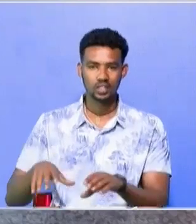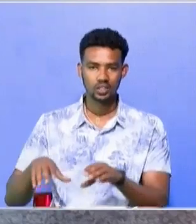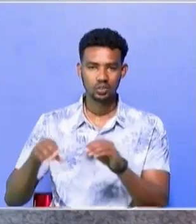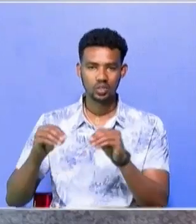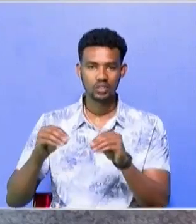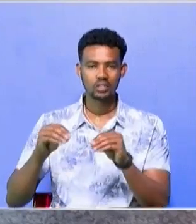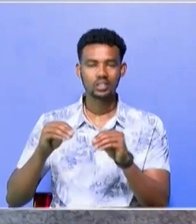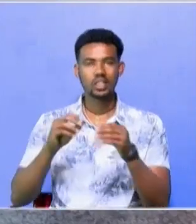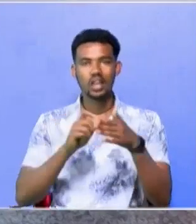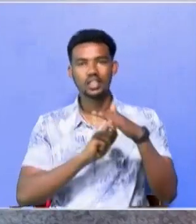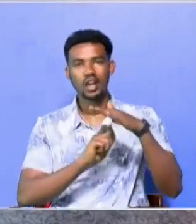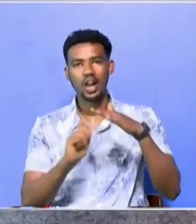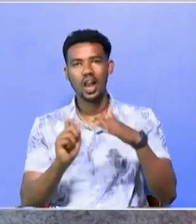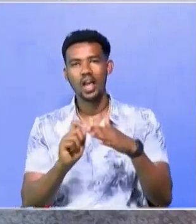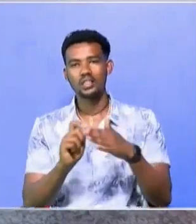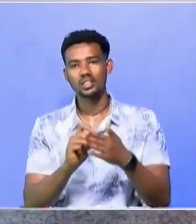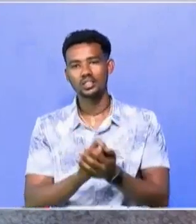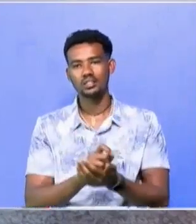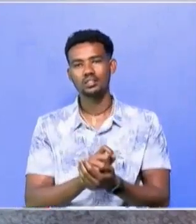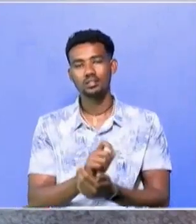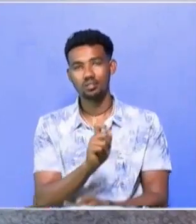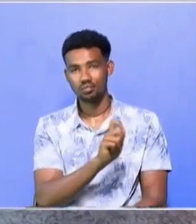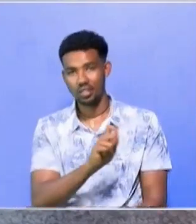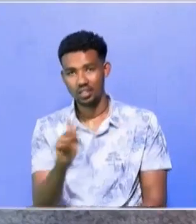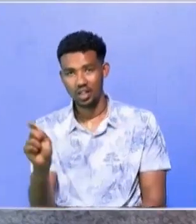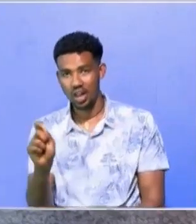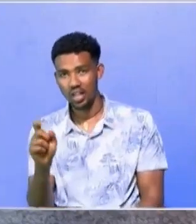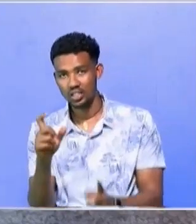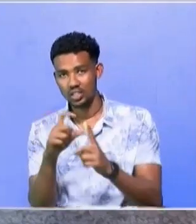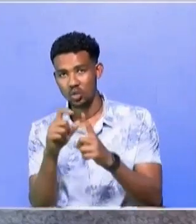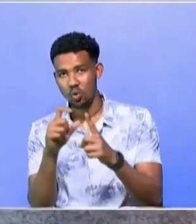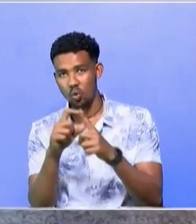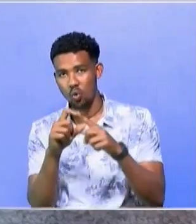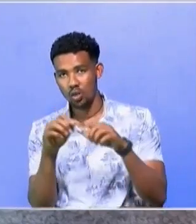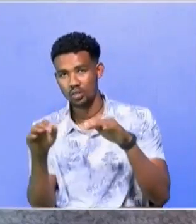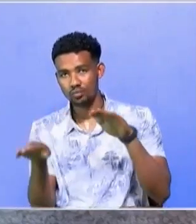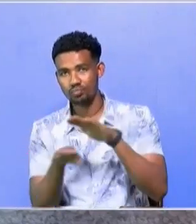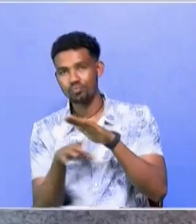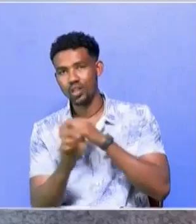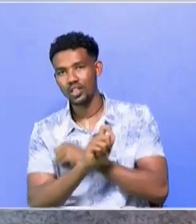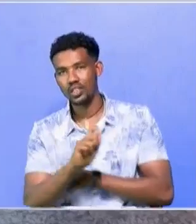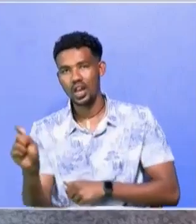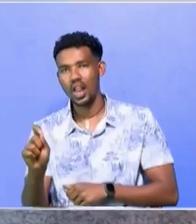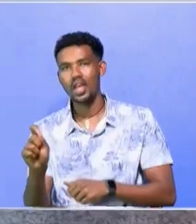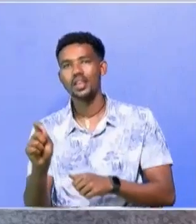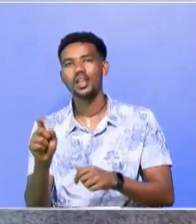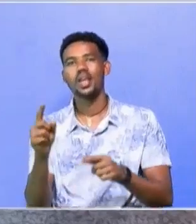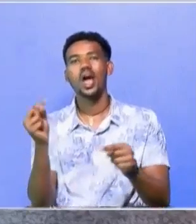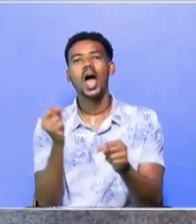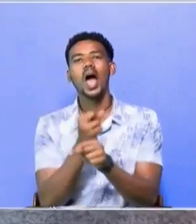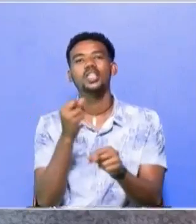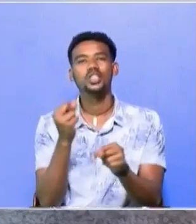Students, underline, like before, underline the action words.